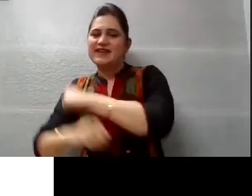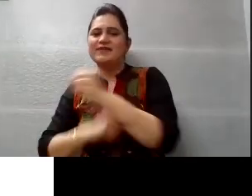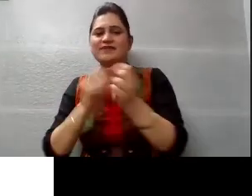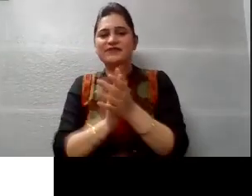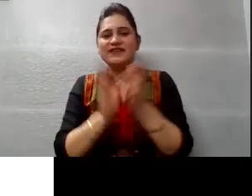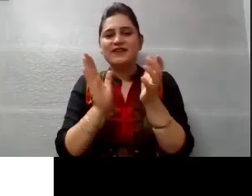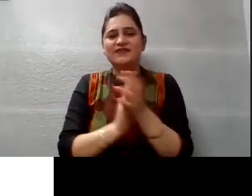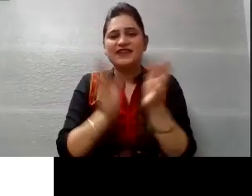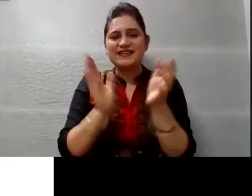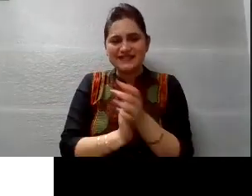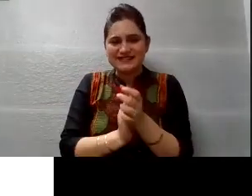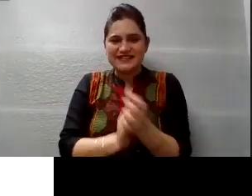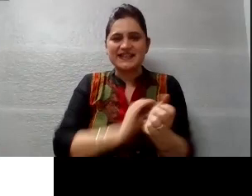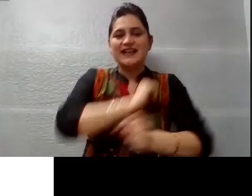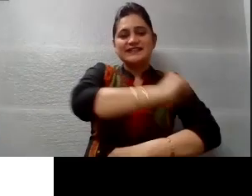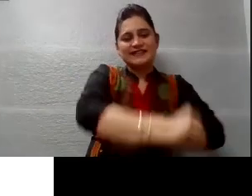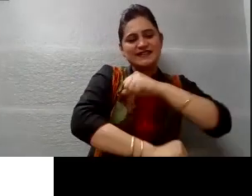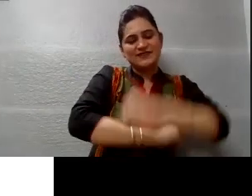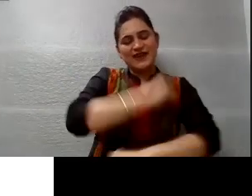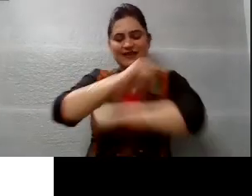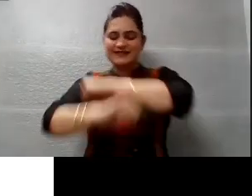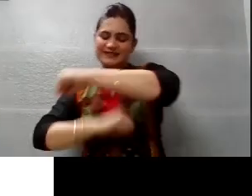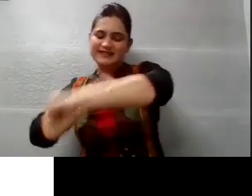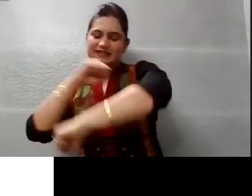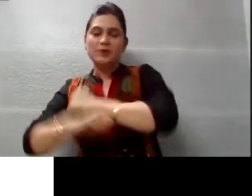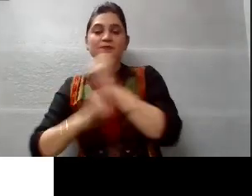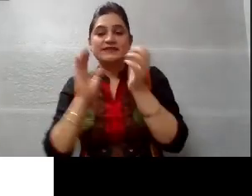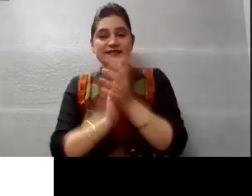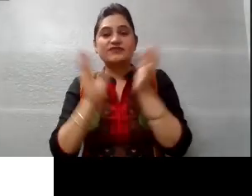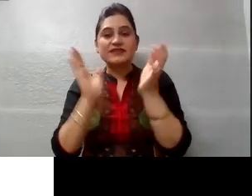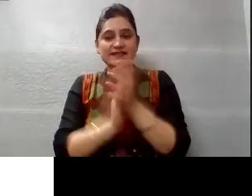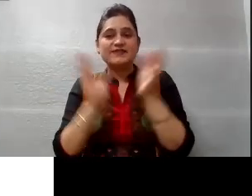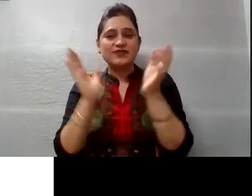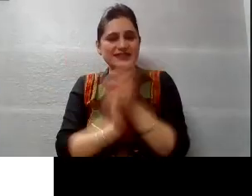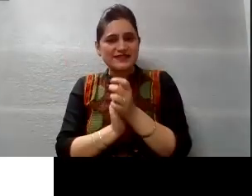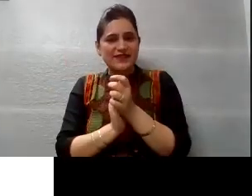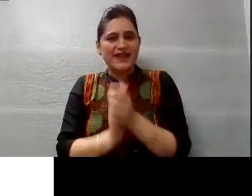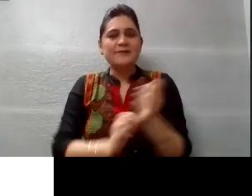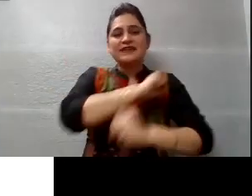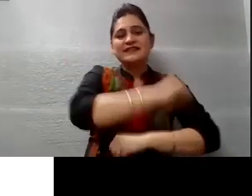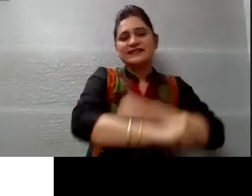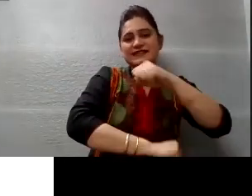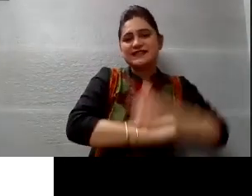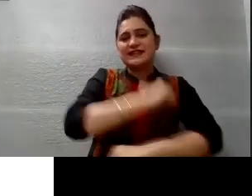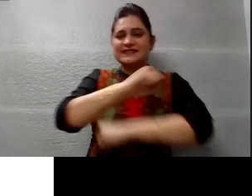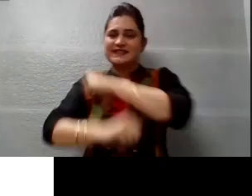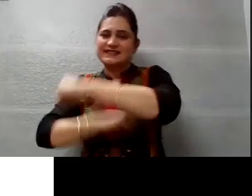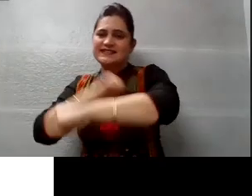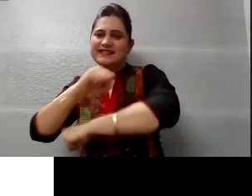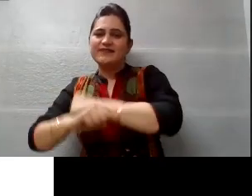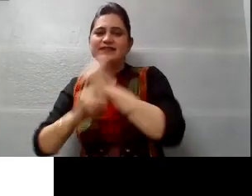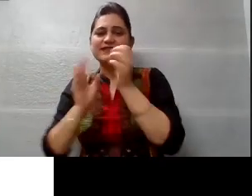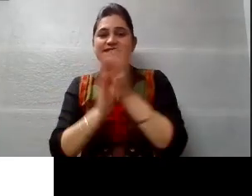57, 58, 59, 60. 61, 62, 63, 64, 65. 66,